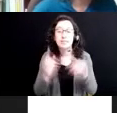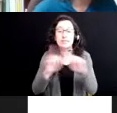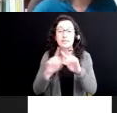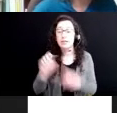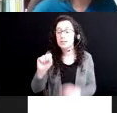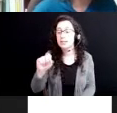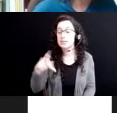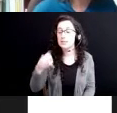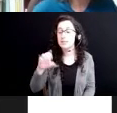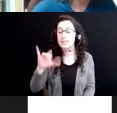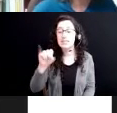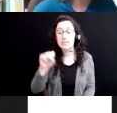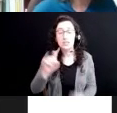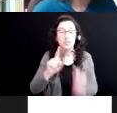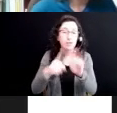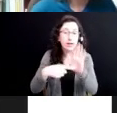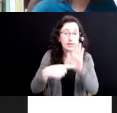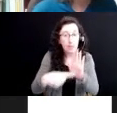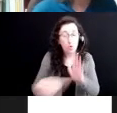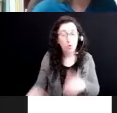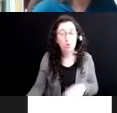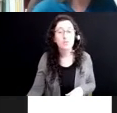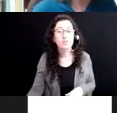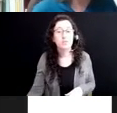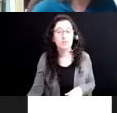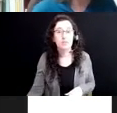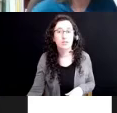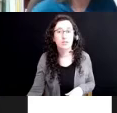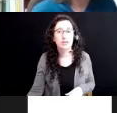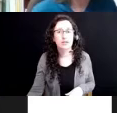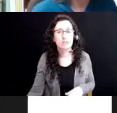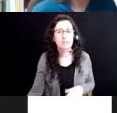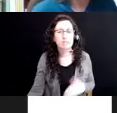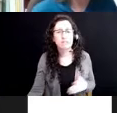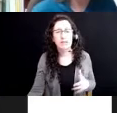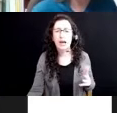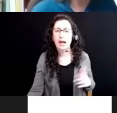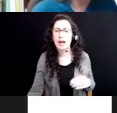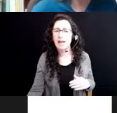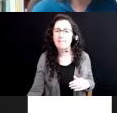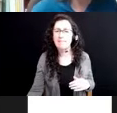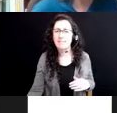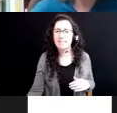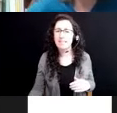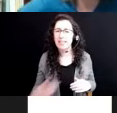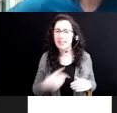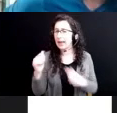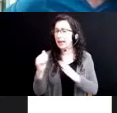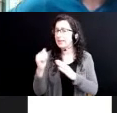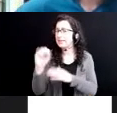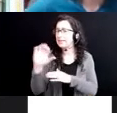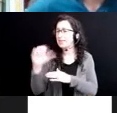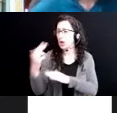species-specific examples. I'm kind of deviating from the agenda that Sarah sent me.